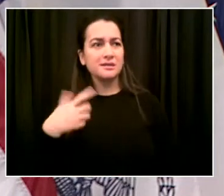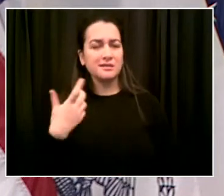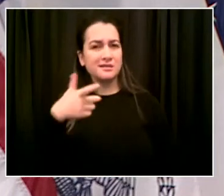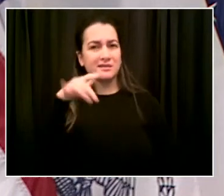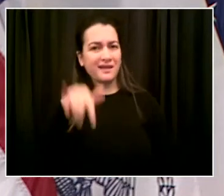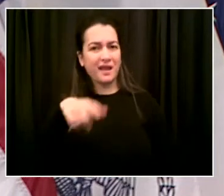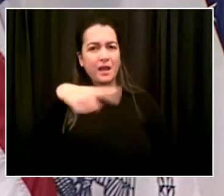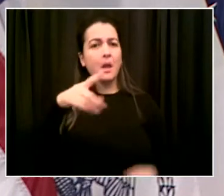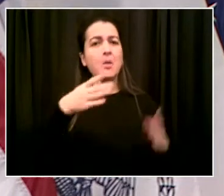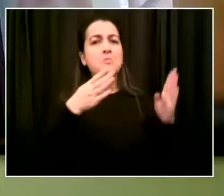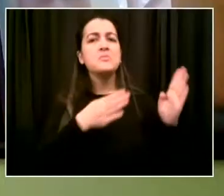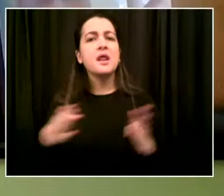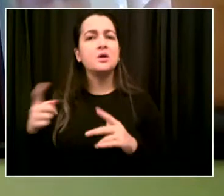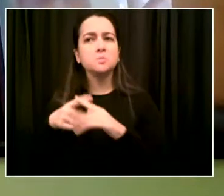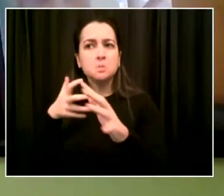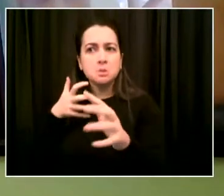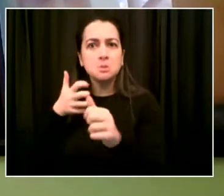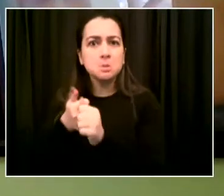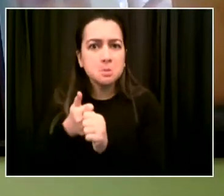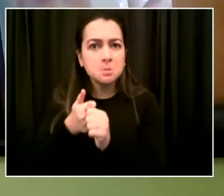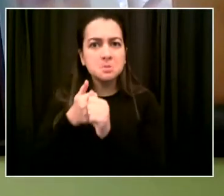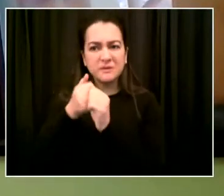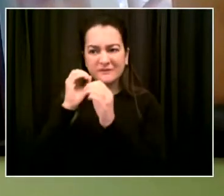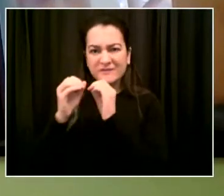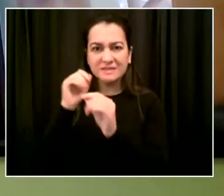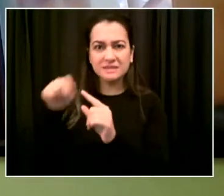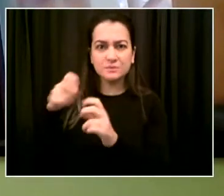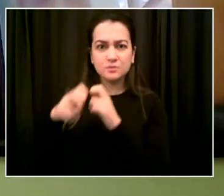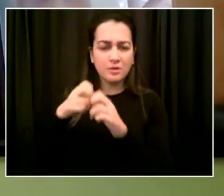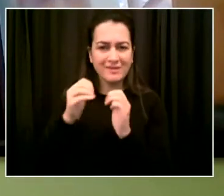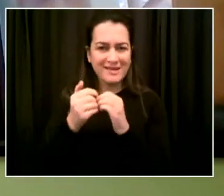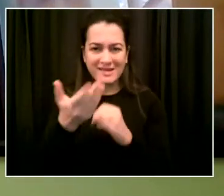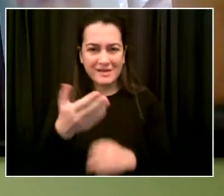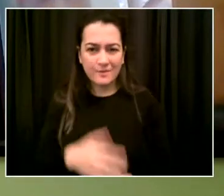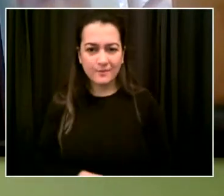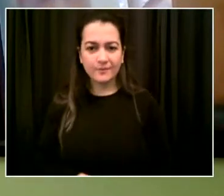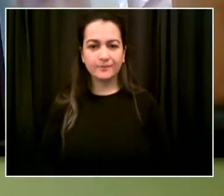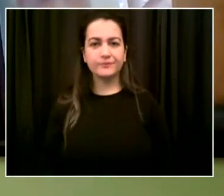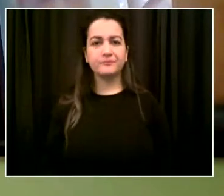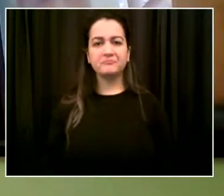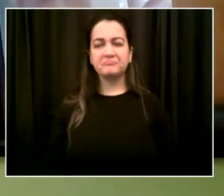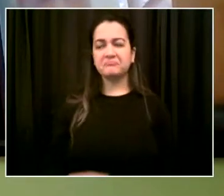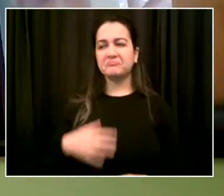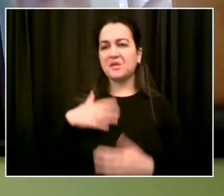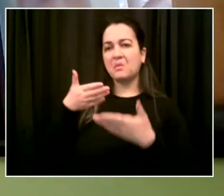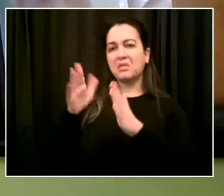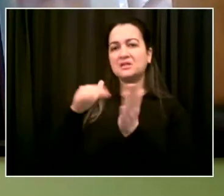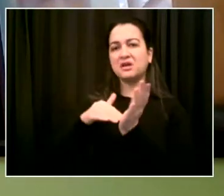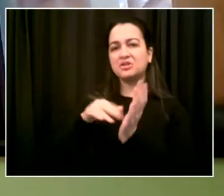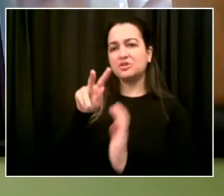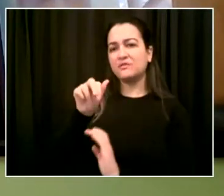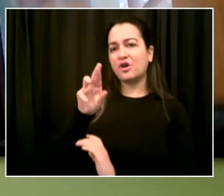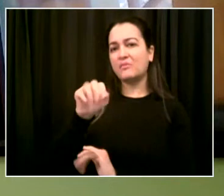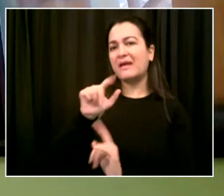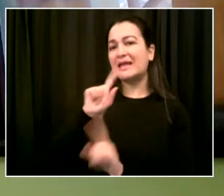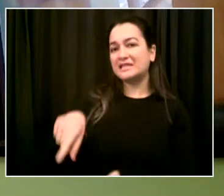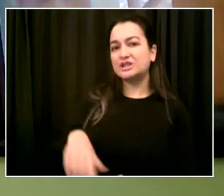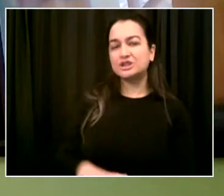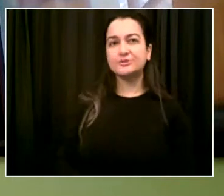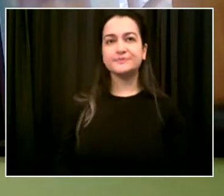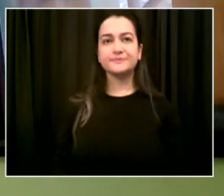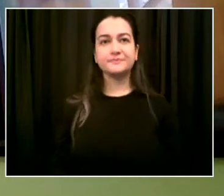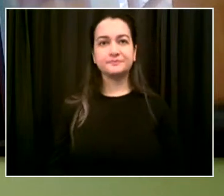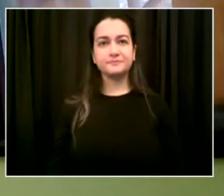Doctor. Thank you for the question. I guess I would first challenge the premise that we're actually behind. In New York City, we actually have a lot